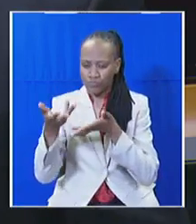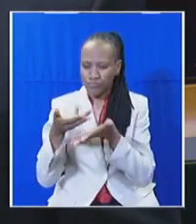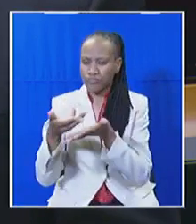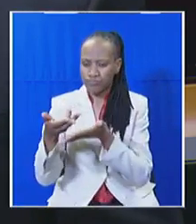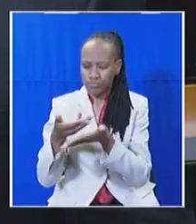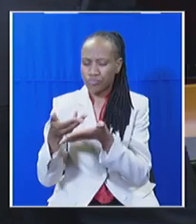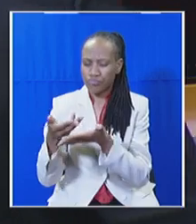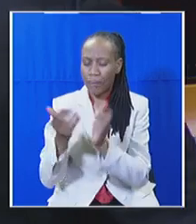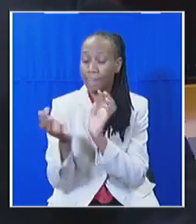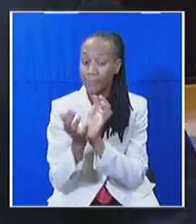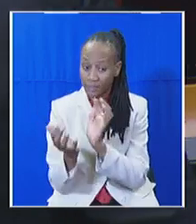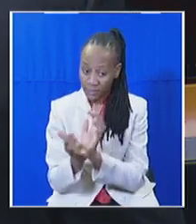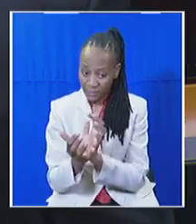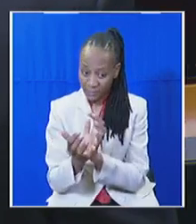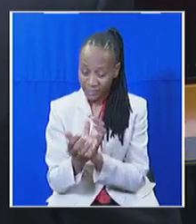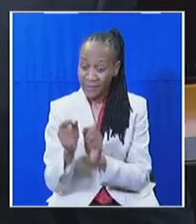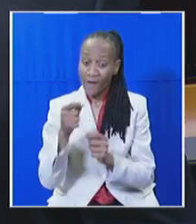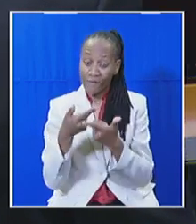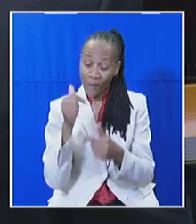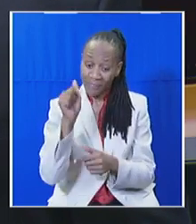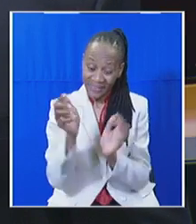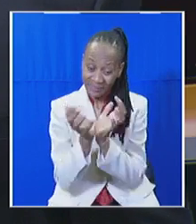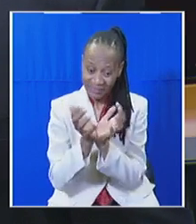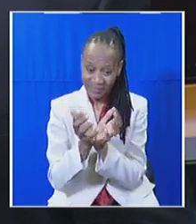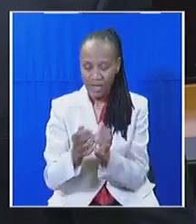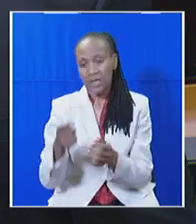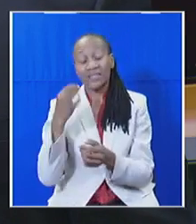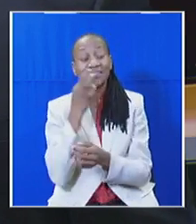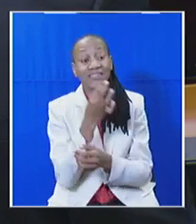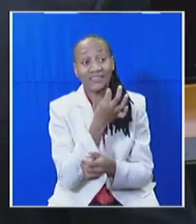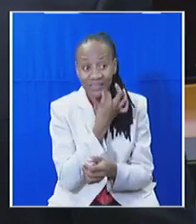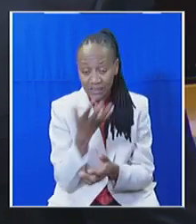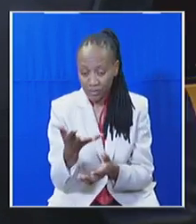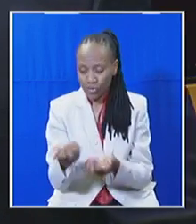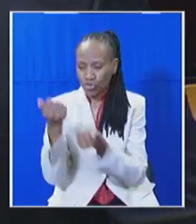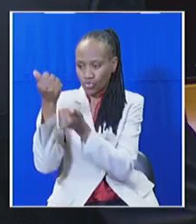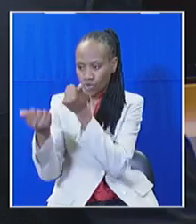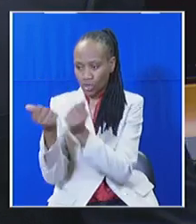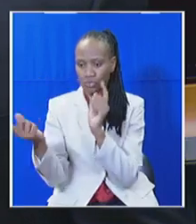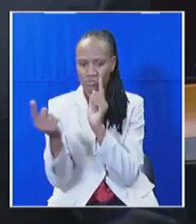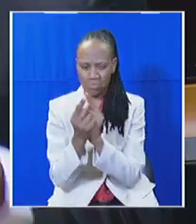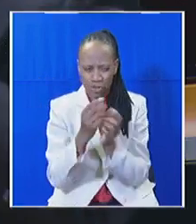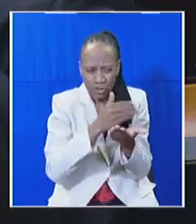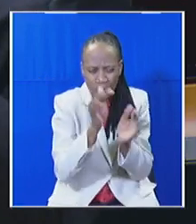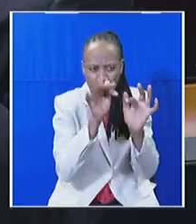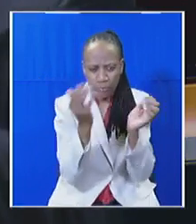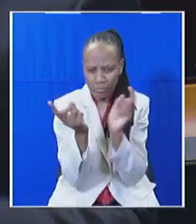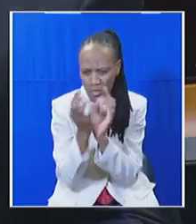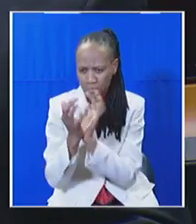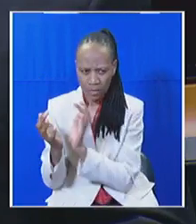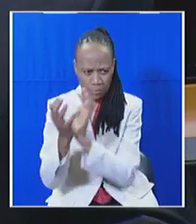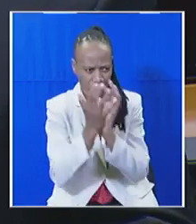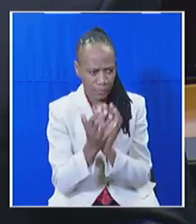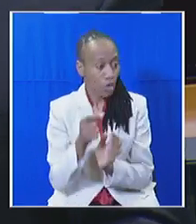duty says, judges meet with certain people to produce certain judgments. What is